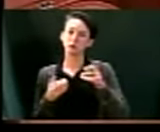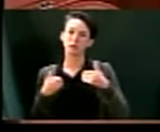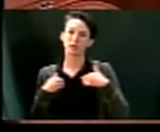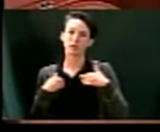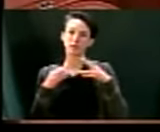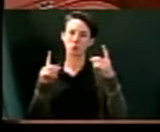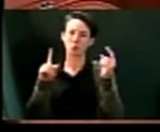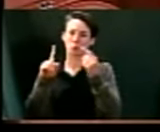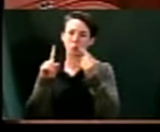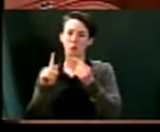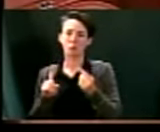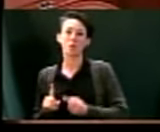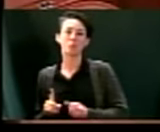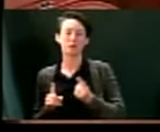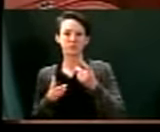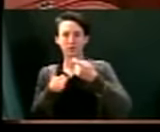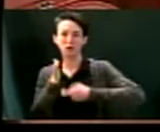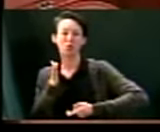what the cost will be.